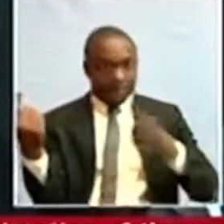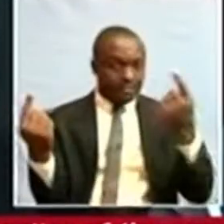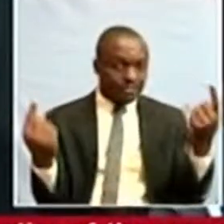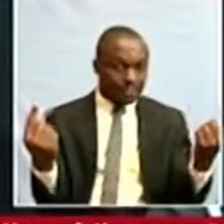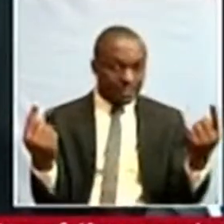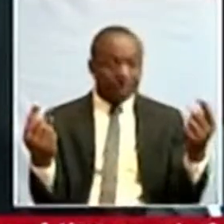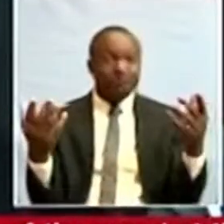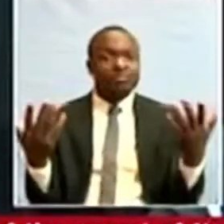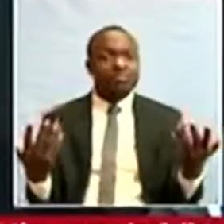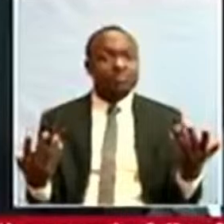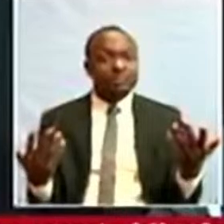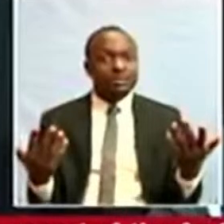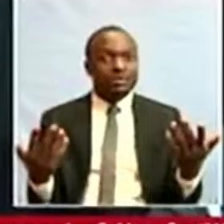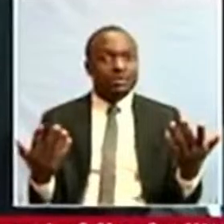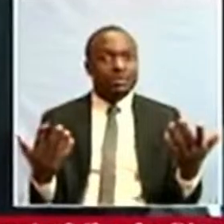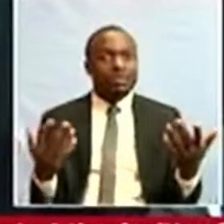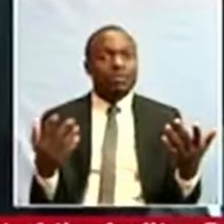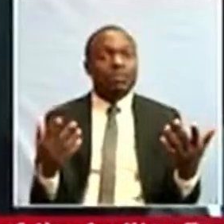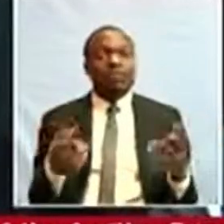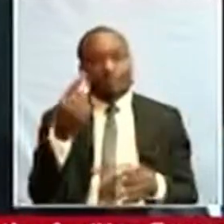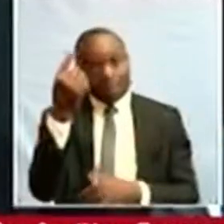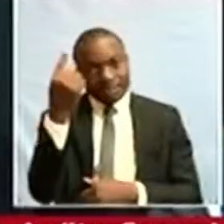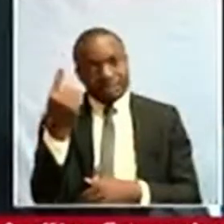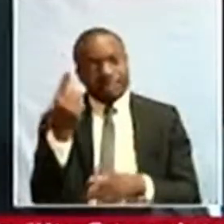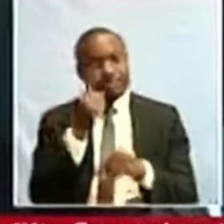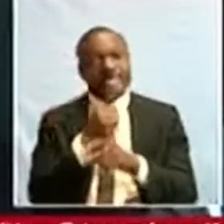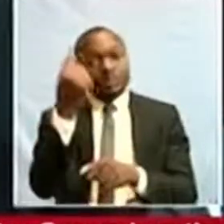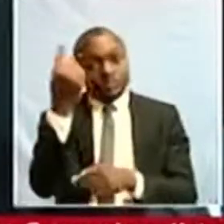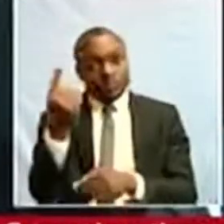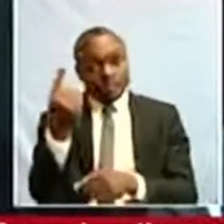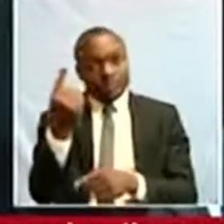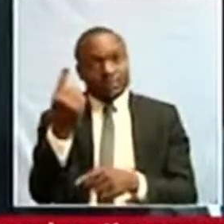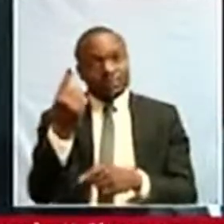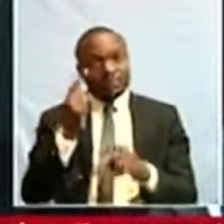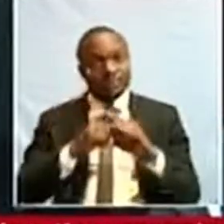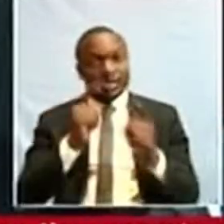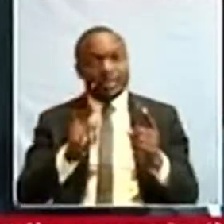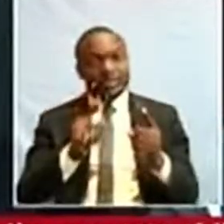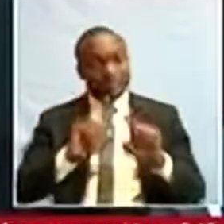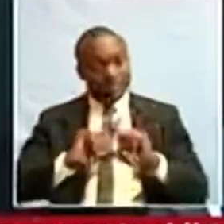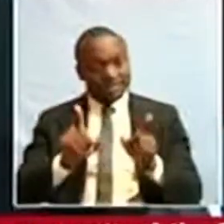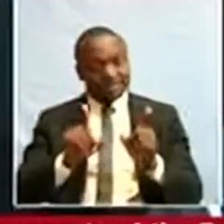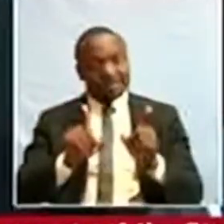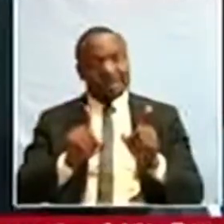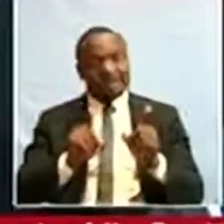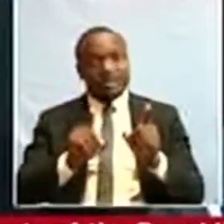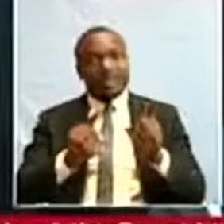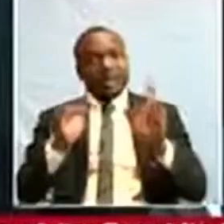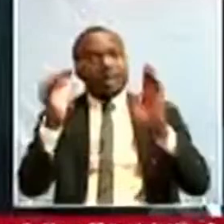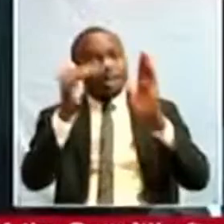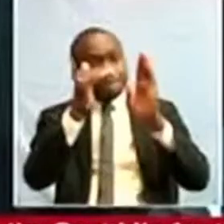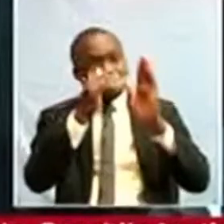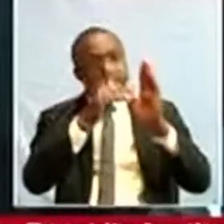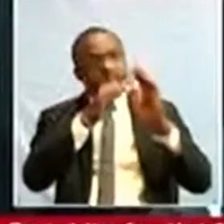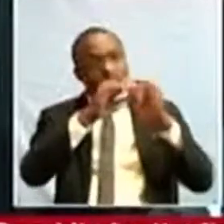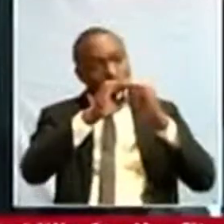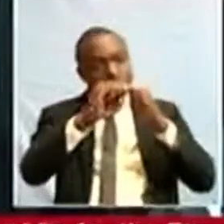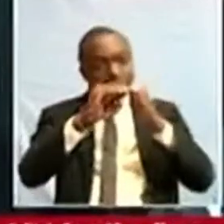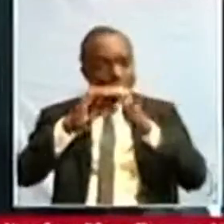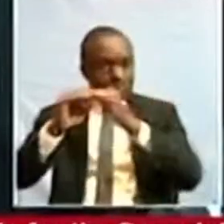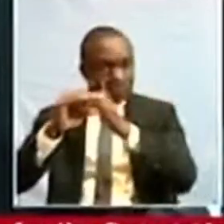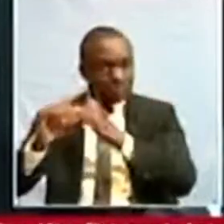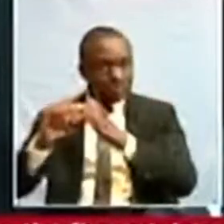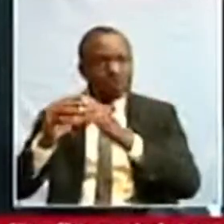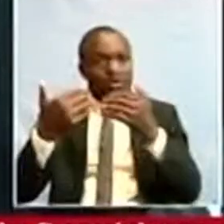component but different modules? You know, like one database, and then you have a module for